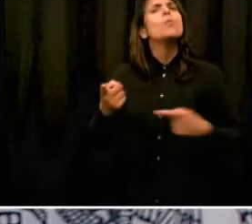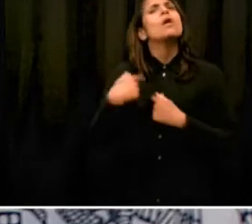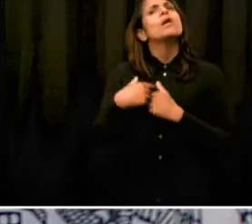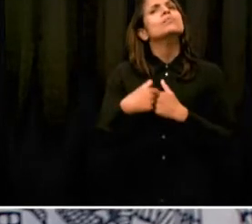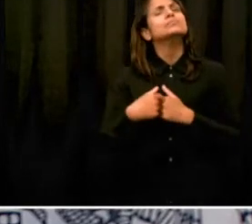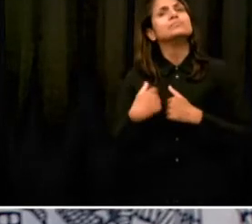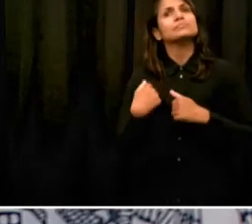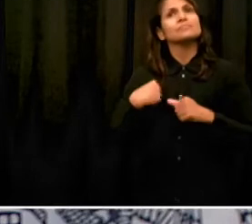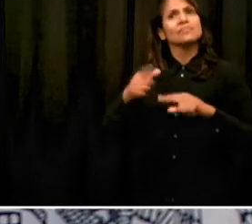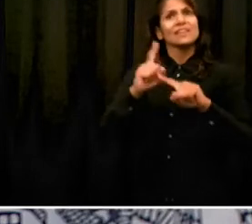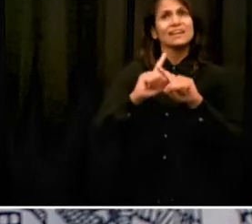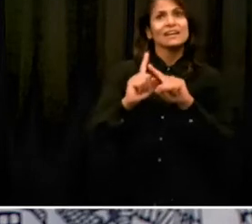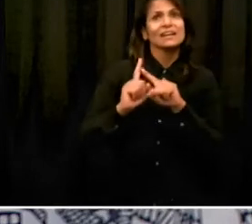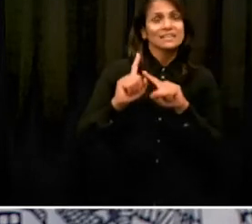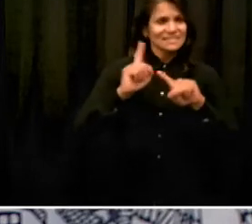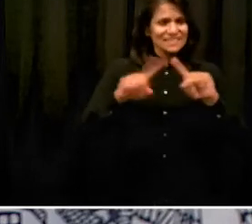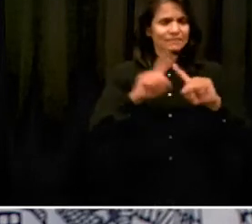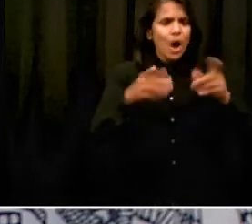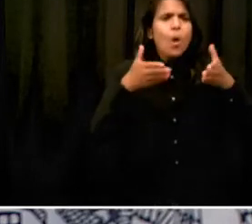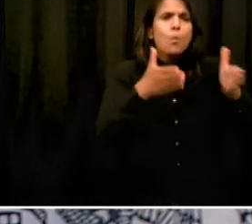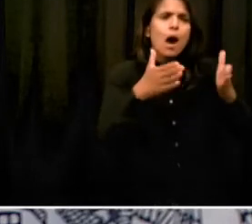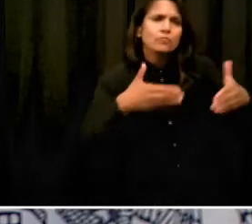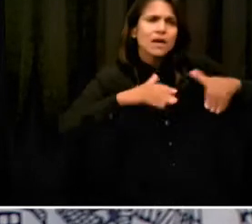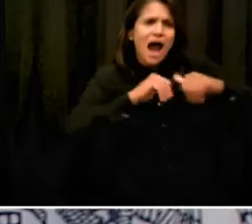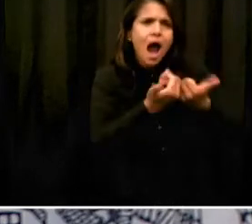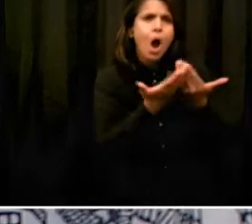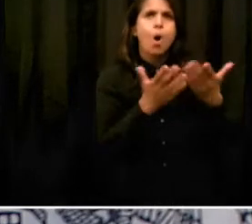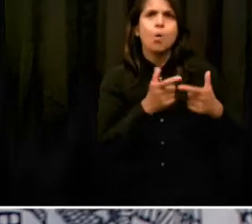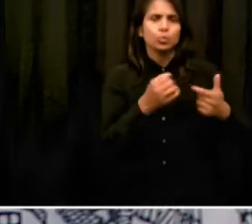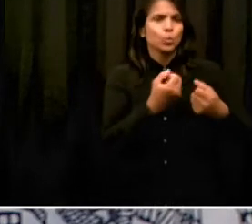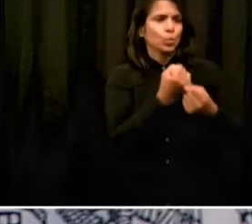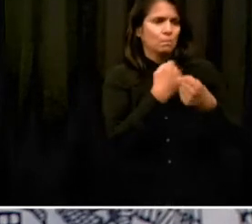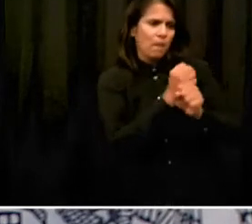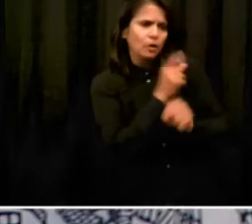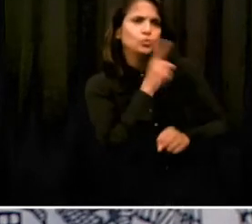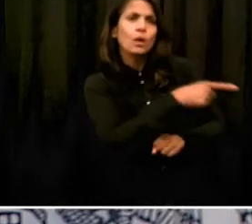about last week. It's the social distancing, it's the